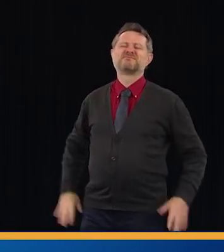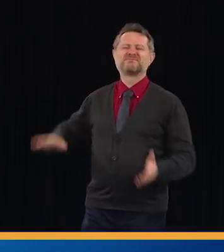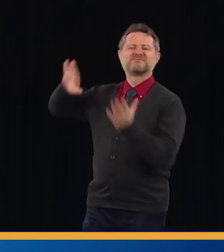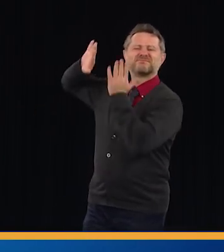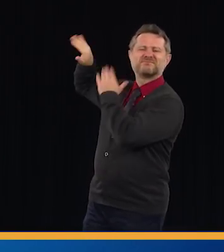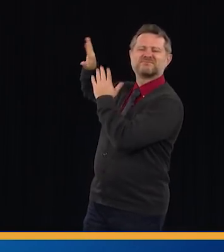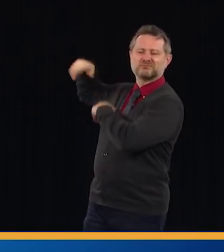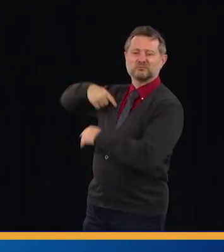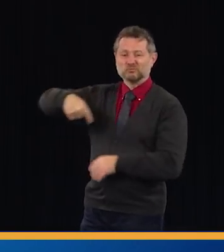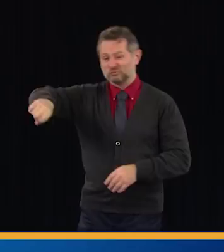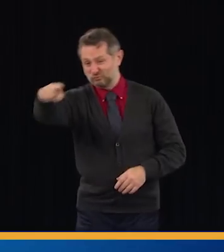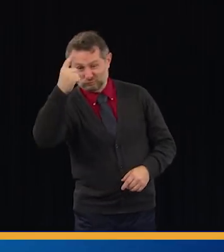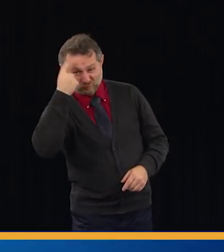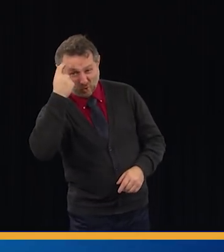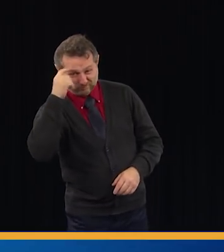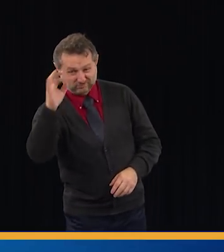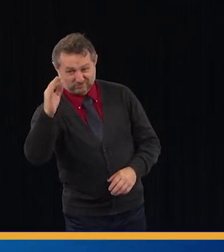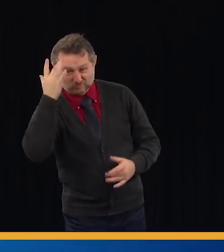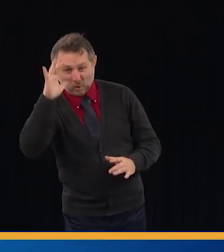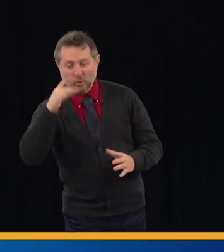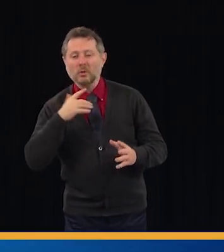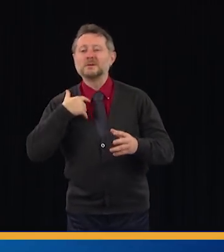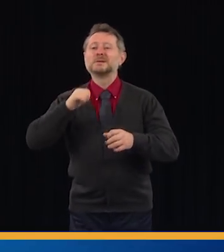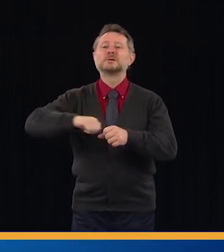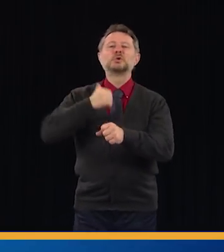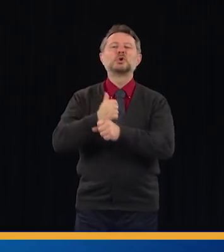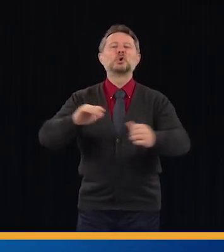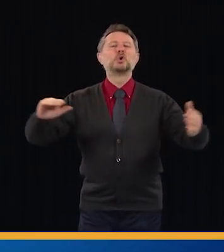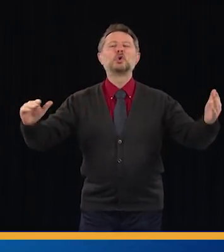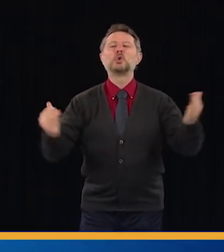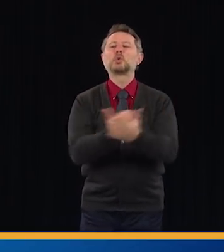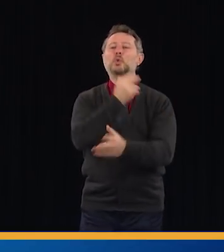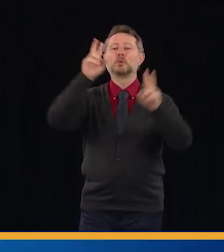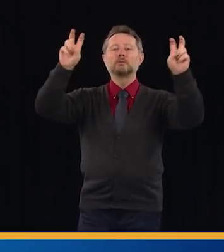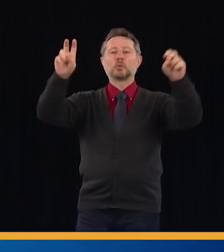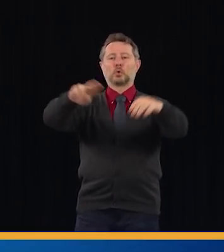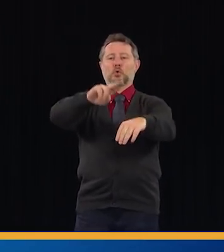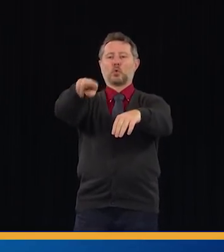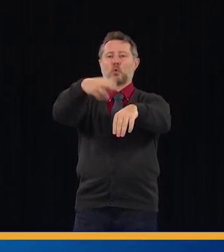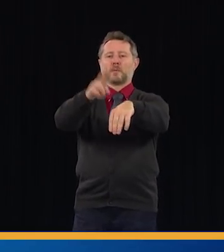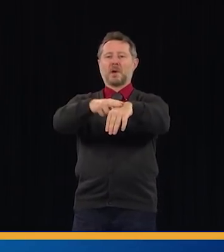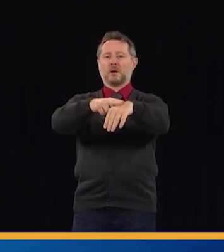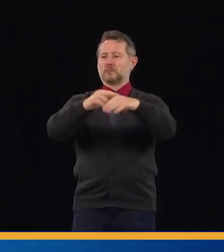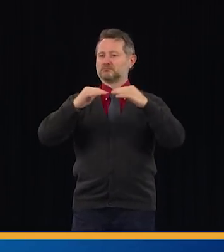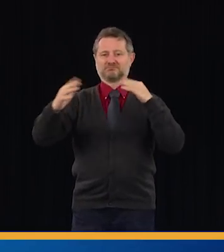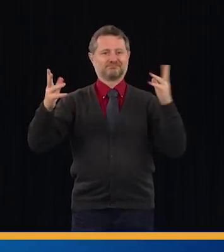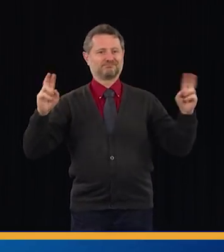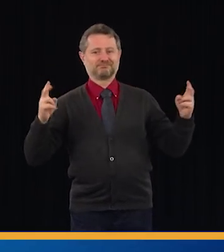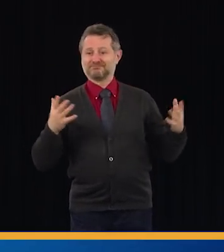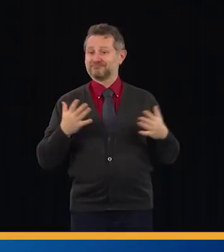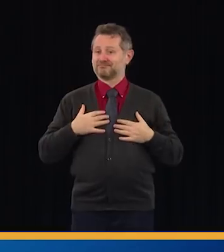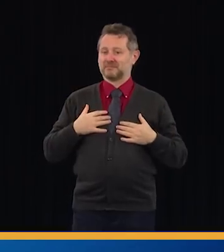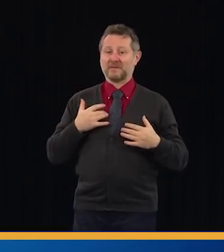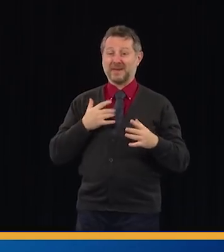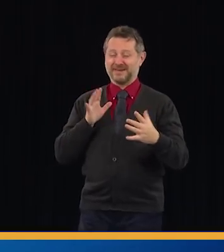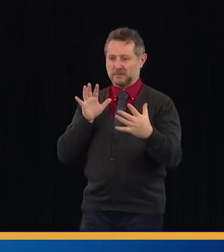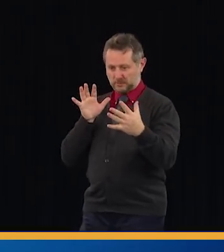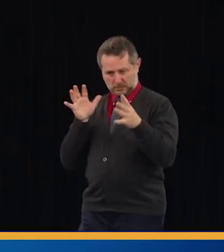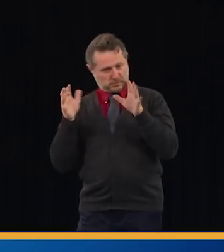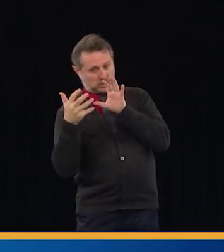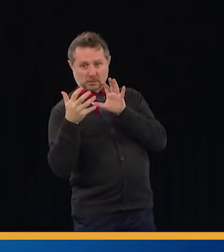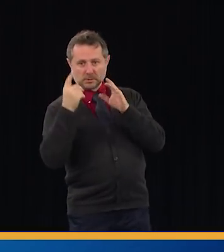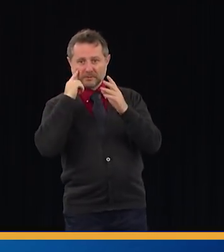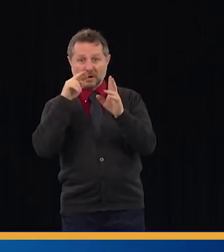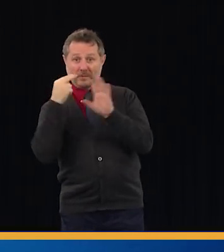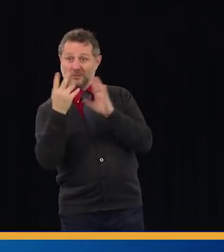we achieve a new normal. The way we are understanding a new normal when it comes to the economy and